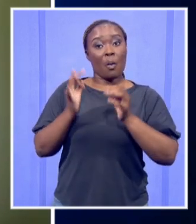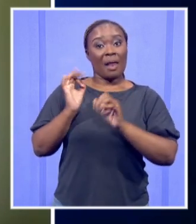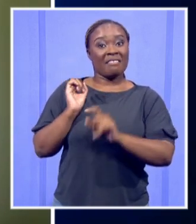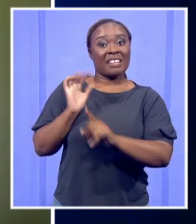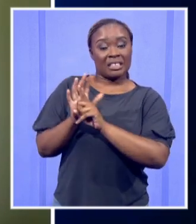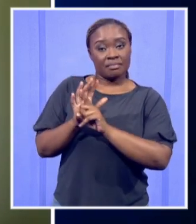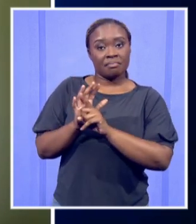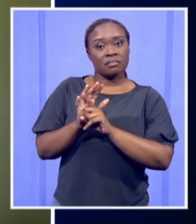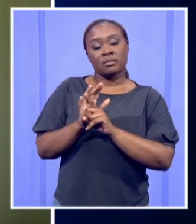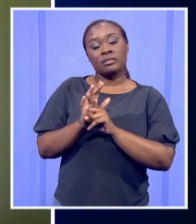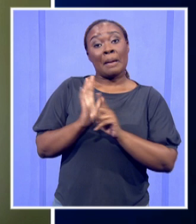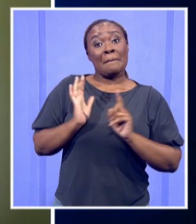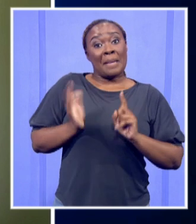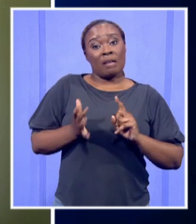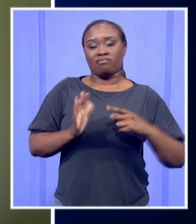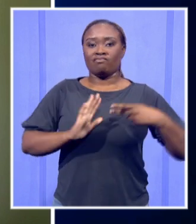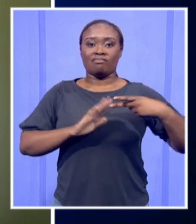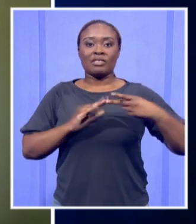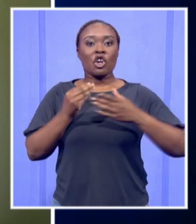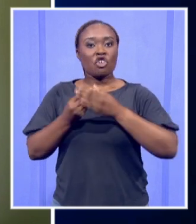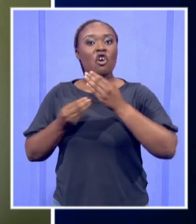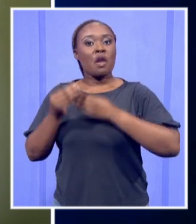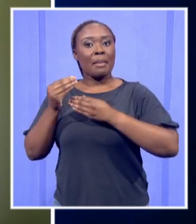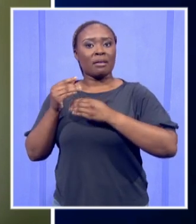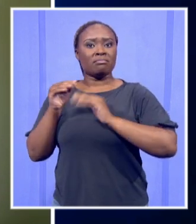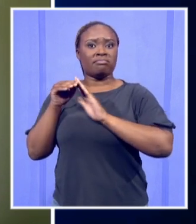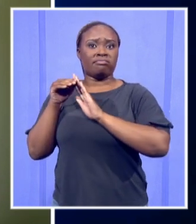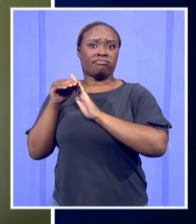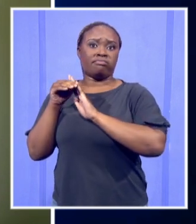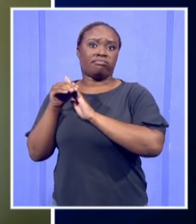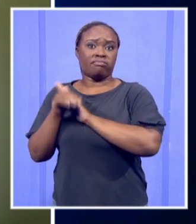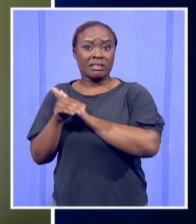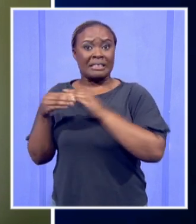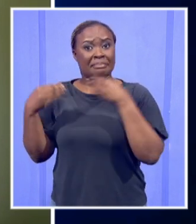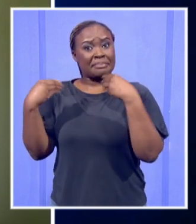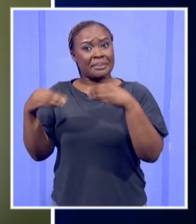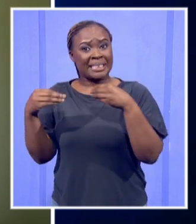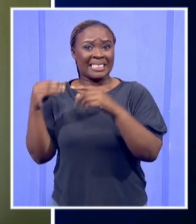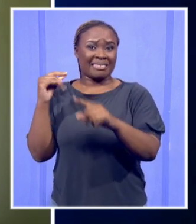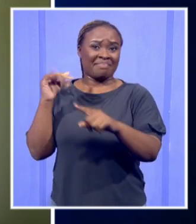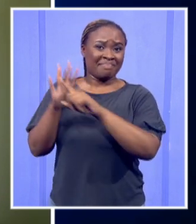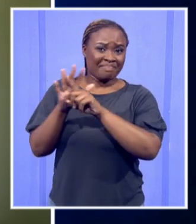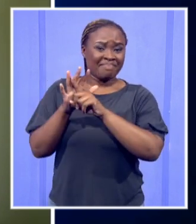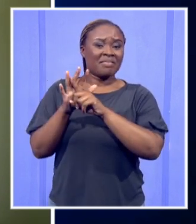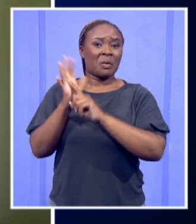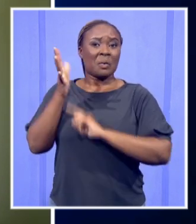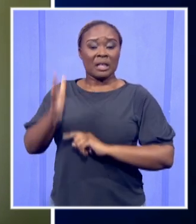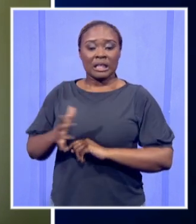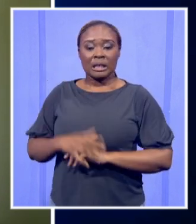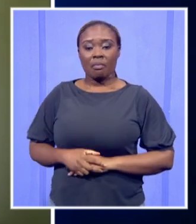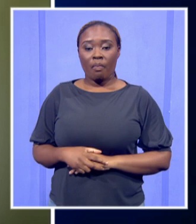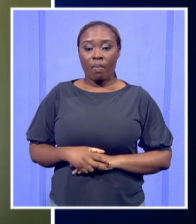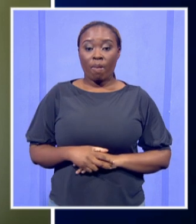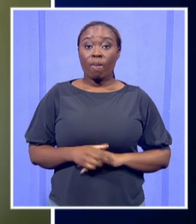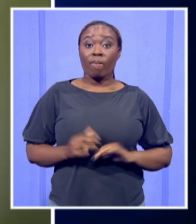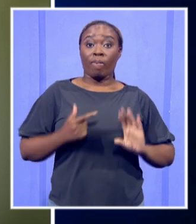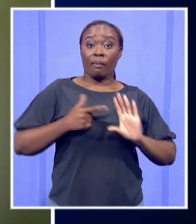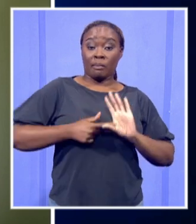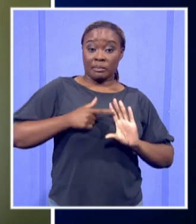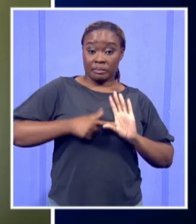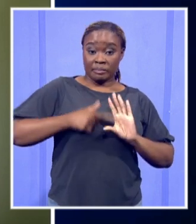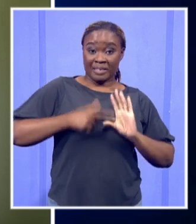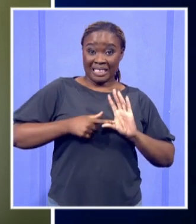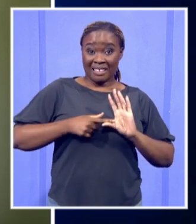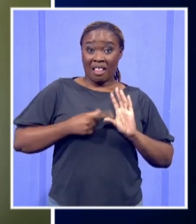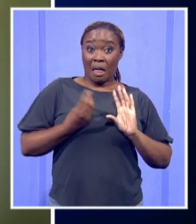the political consequence, but the economic consequences. It is still such that the cost of diesel